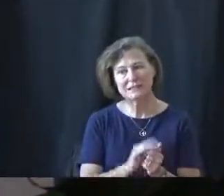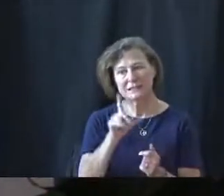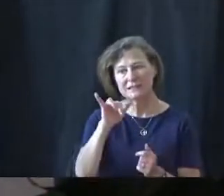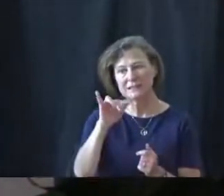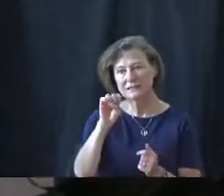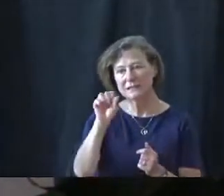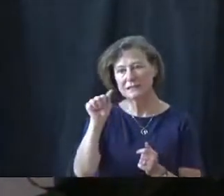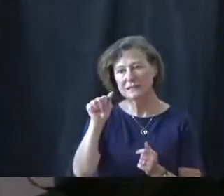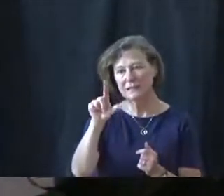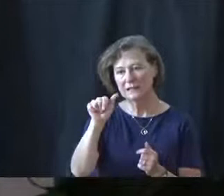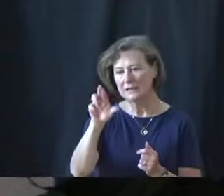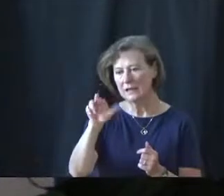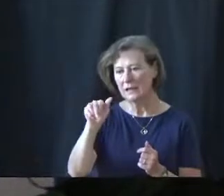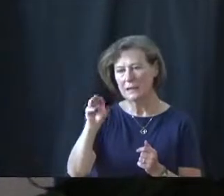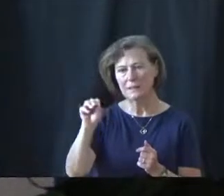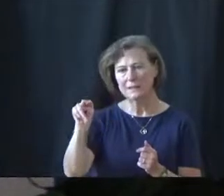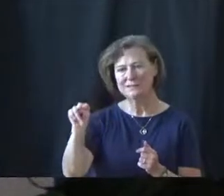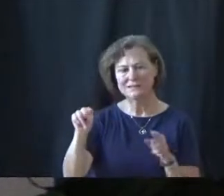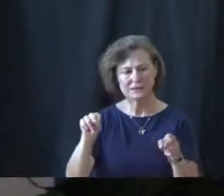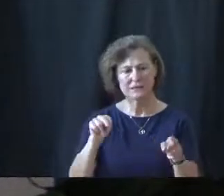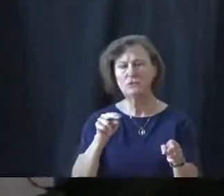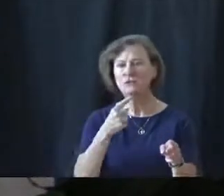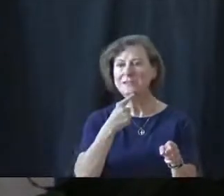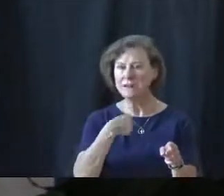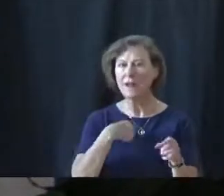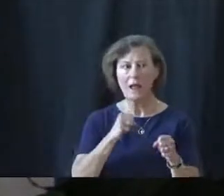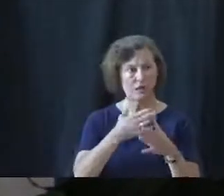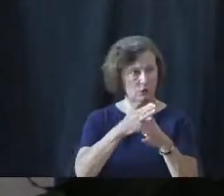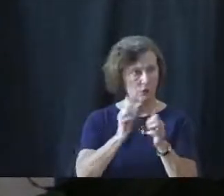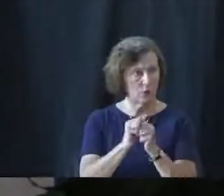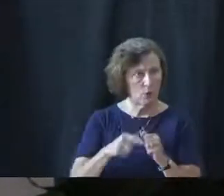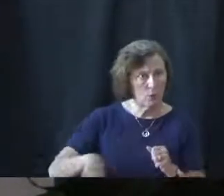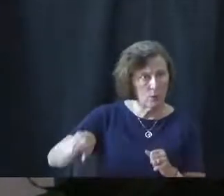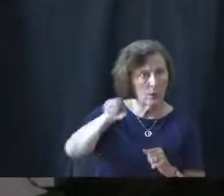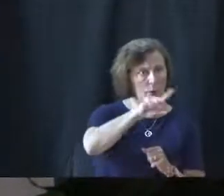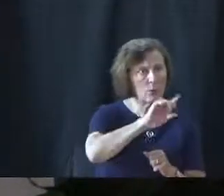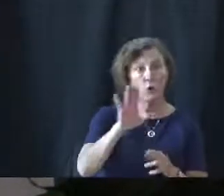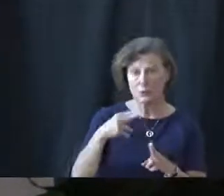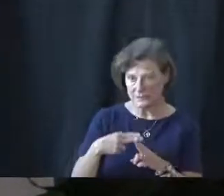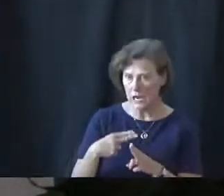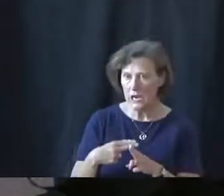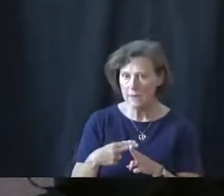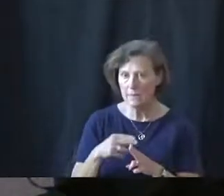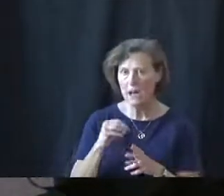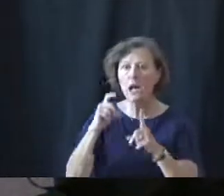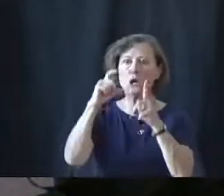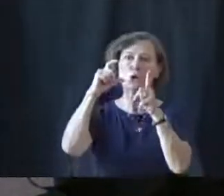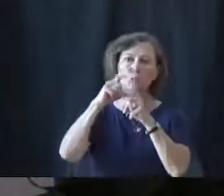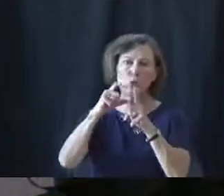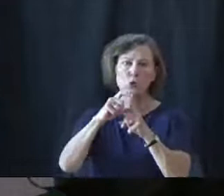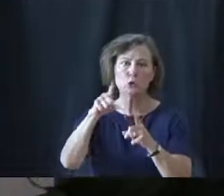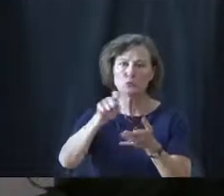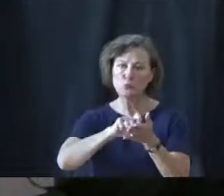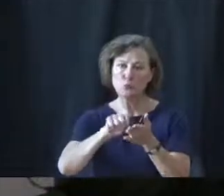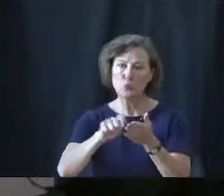Laramone. And she said I could share with you her name and the words she wrote to